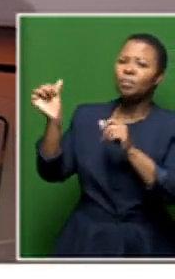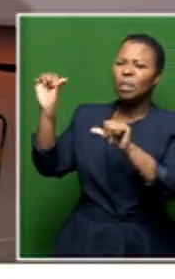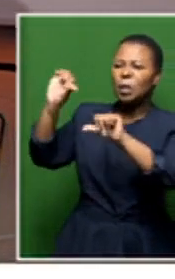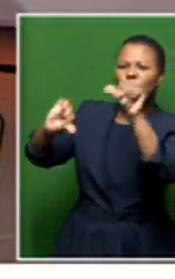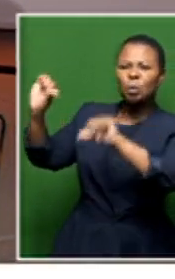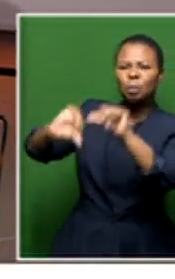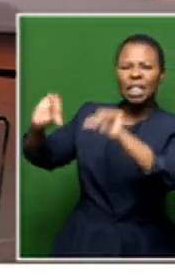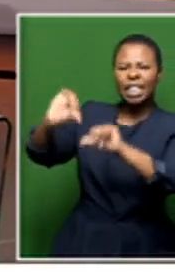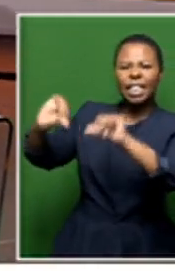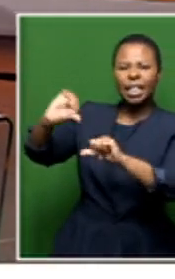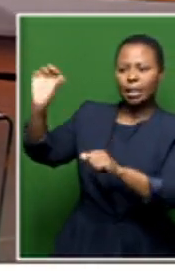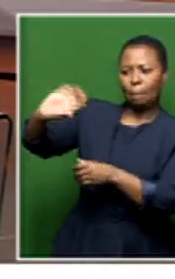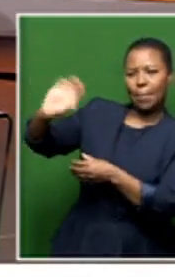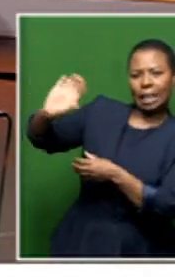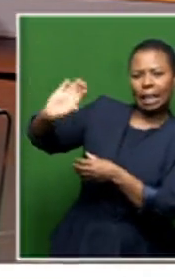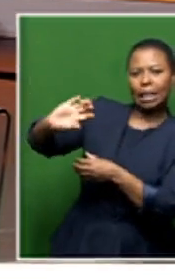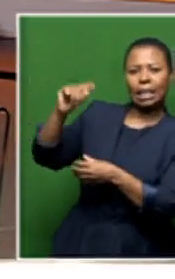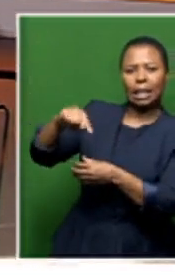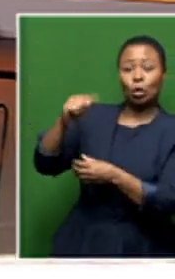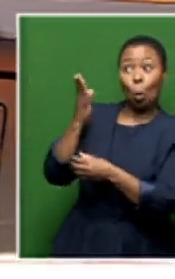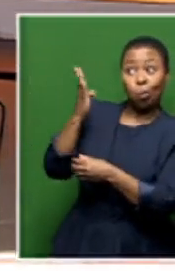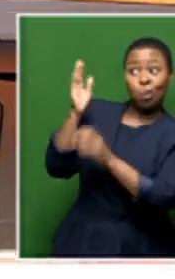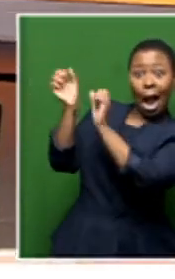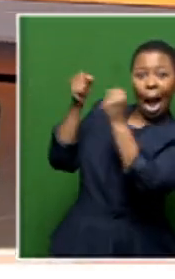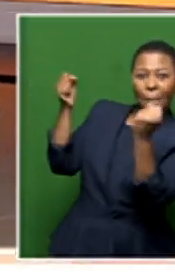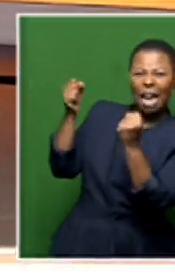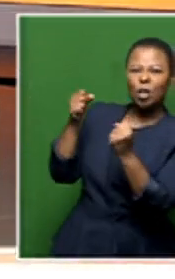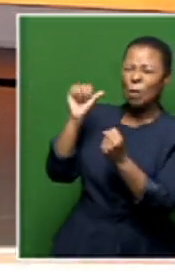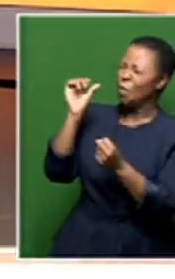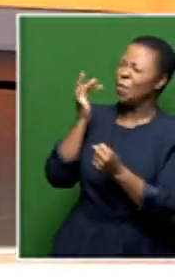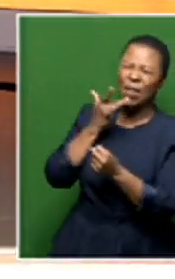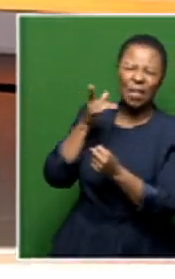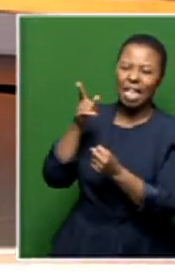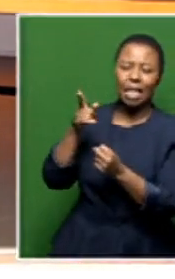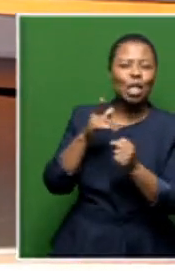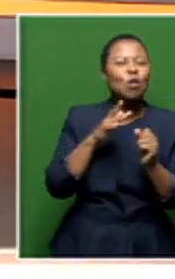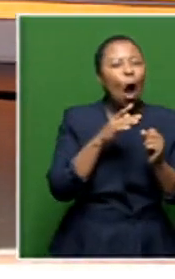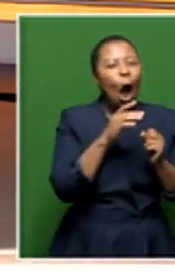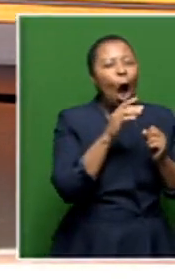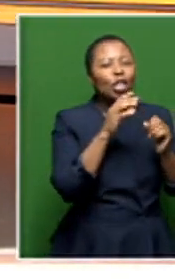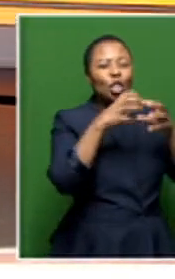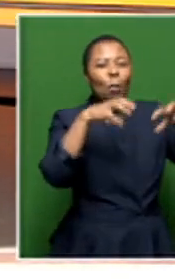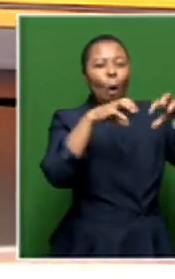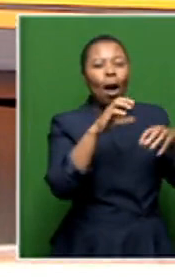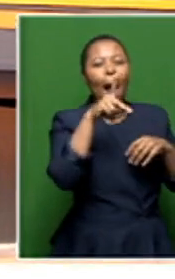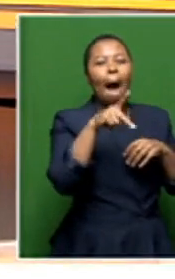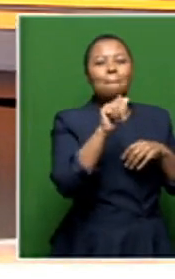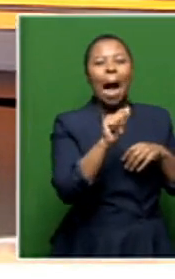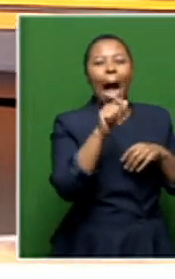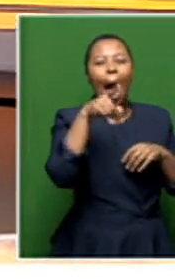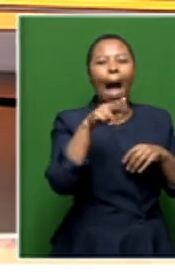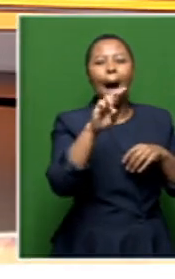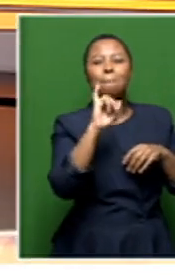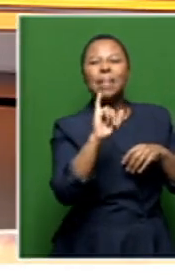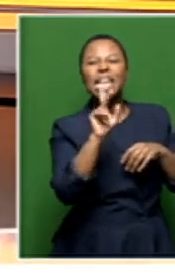spice that you have in your cupboard right now? It has you can't to be do without? smoked paprika. Okay.